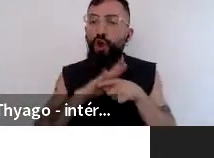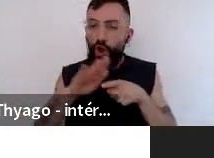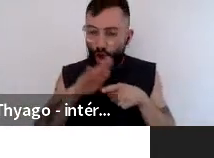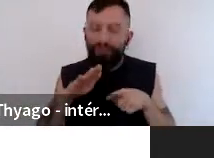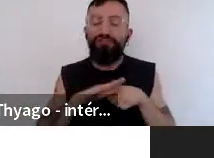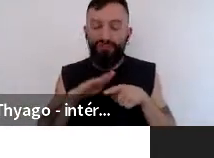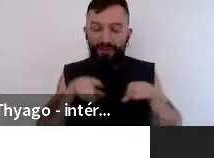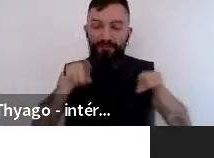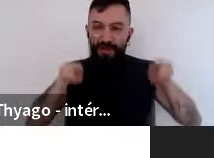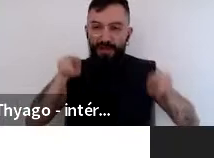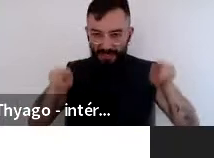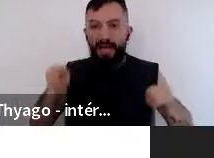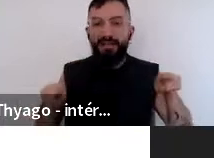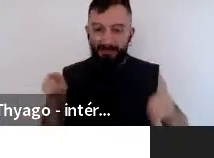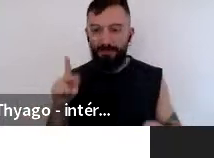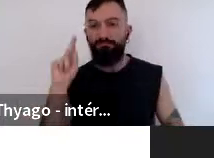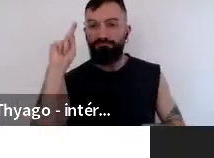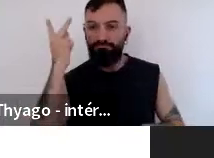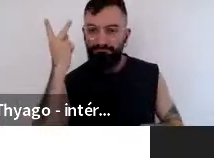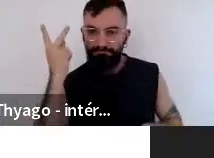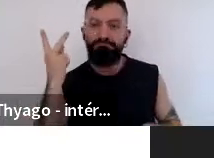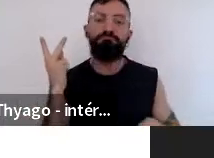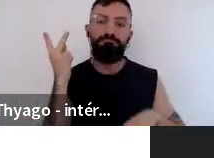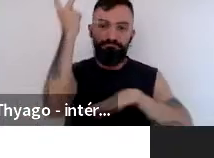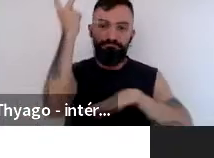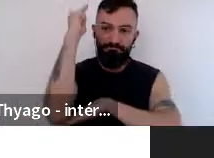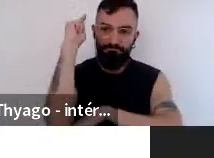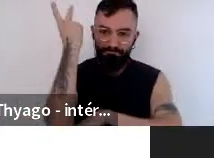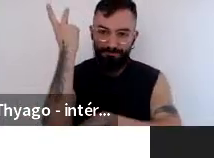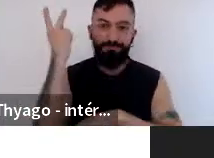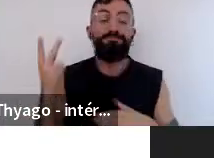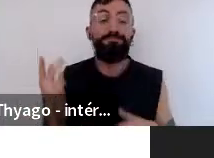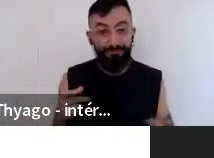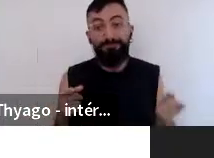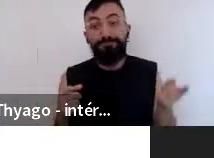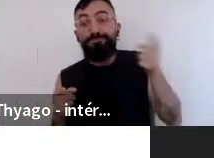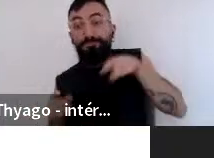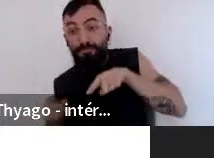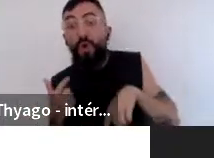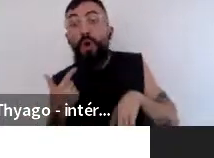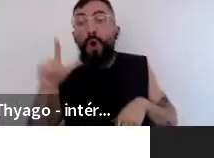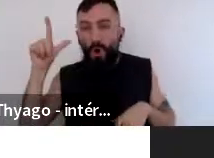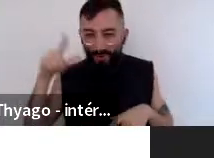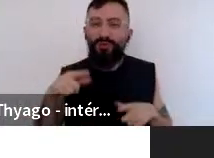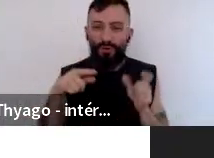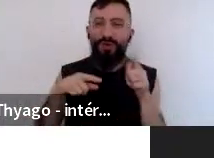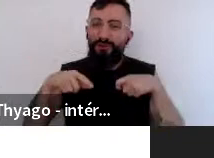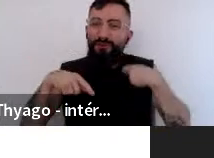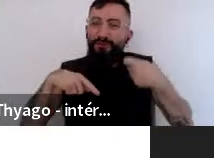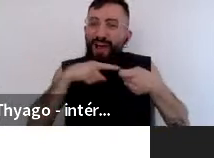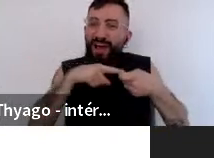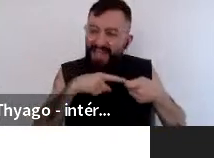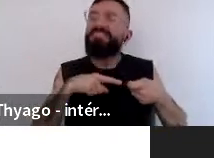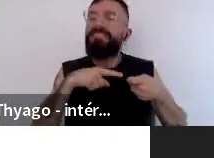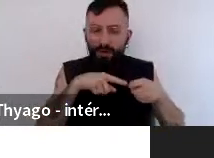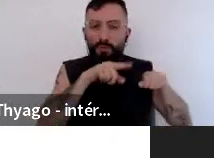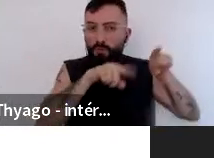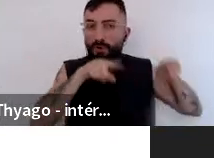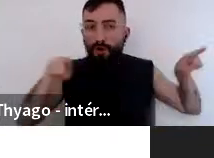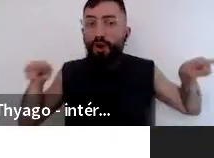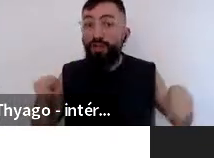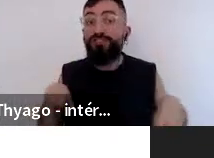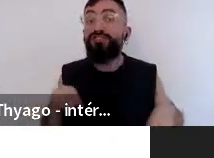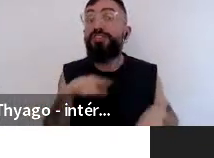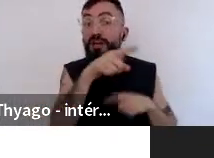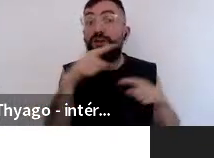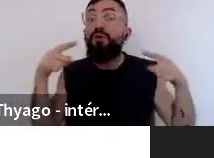toponym. We also observed morphological variation. So we see the sign for a neighborhood